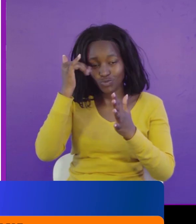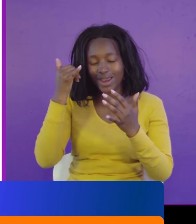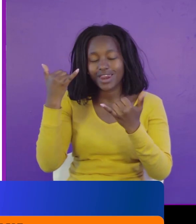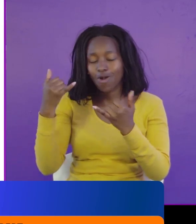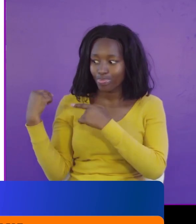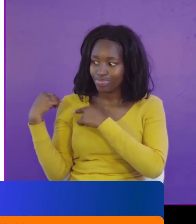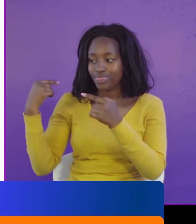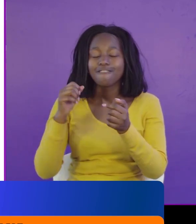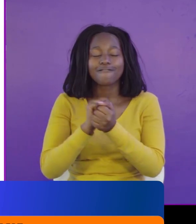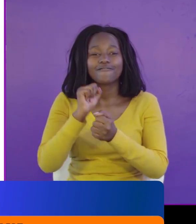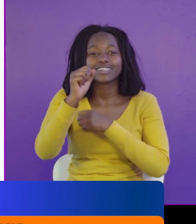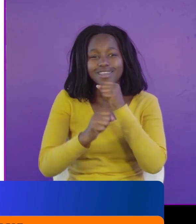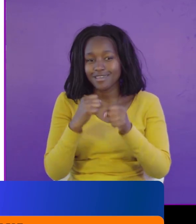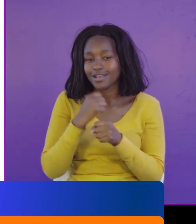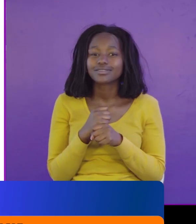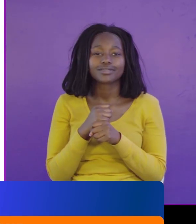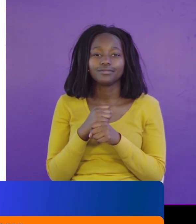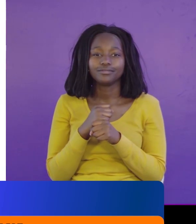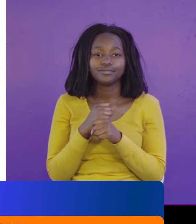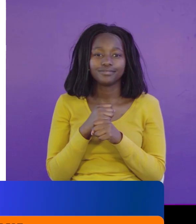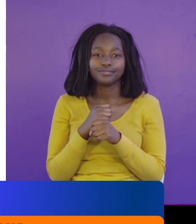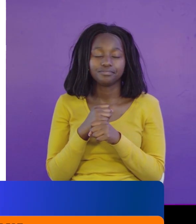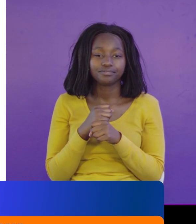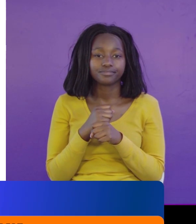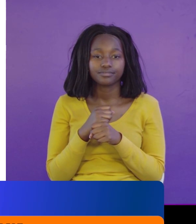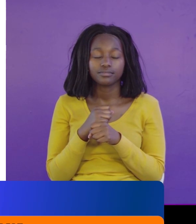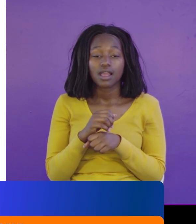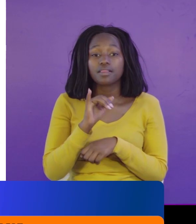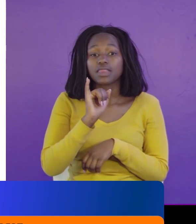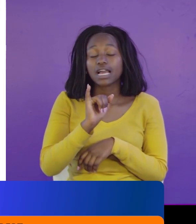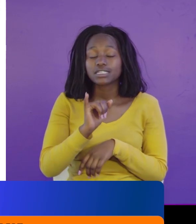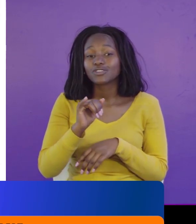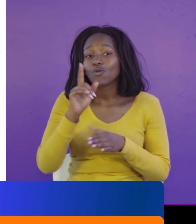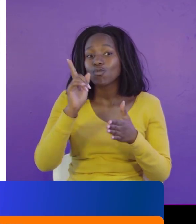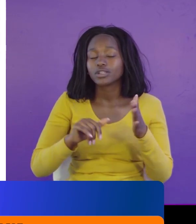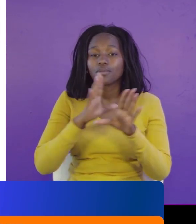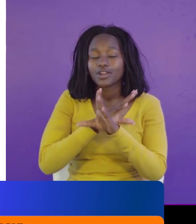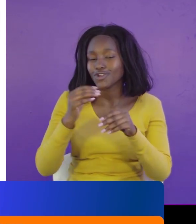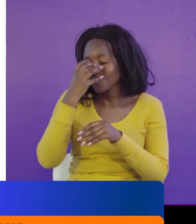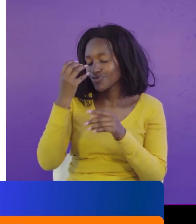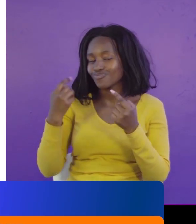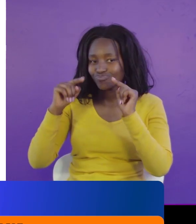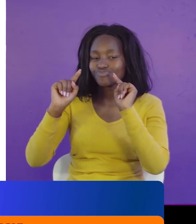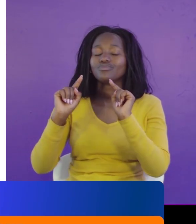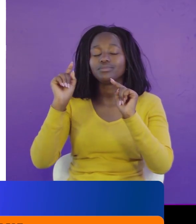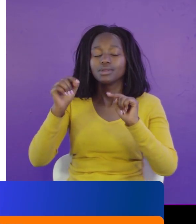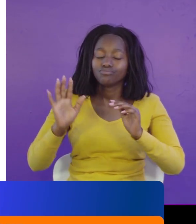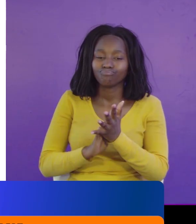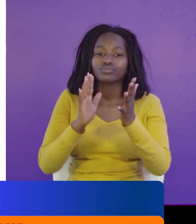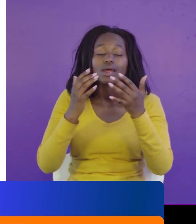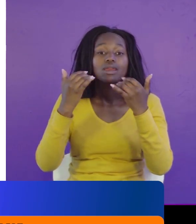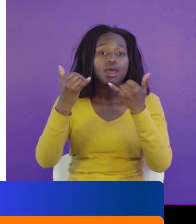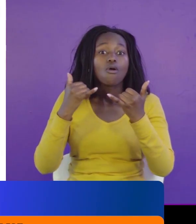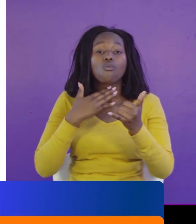to the new ascension by President William Ruto. And his father says the new bid to amend the